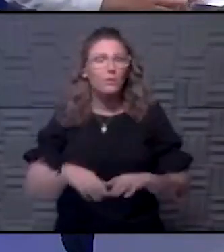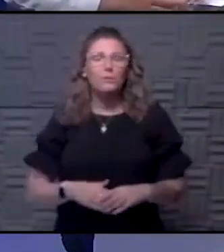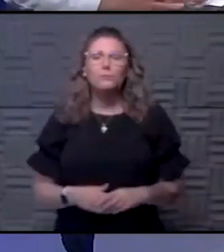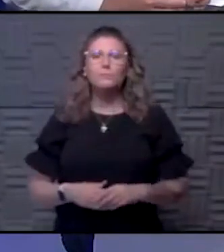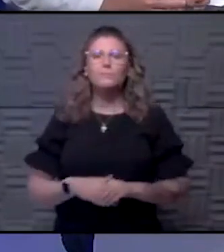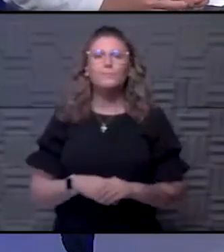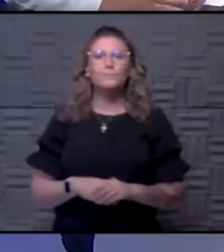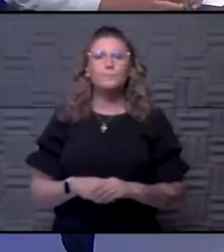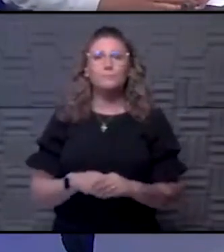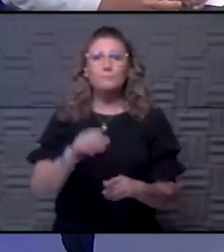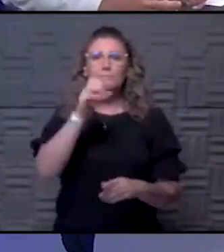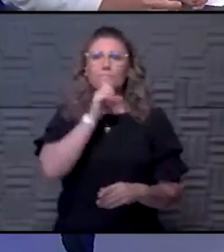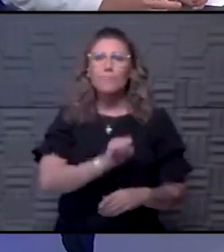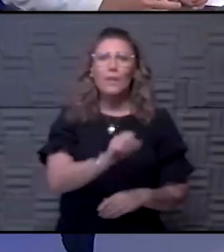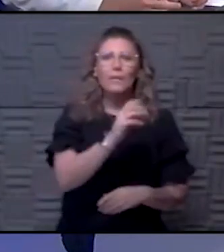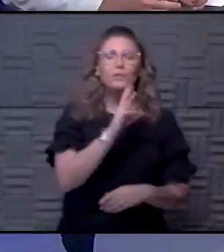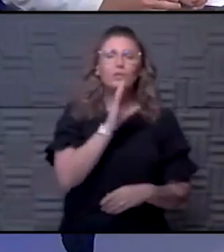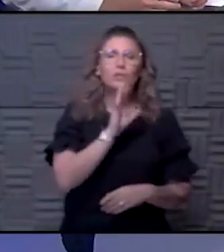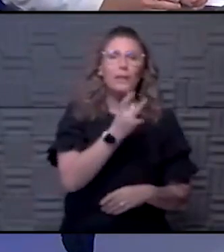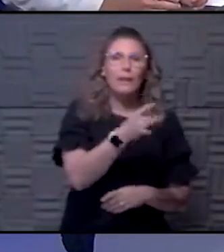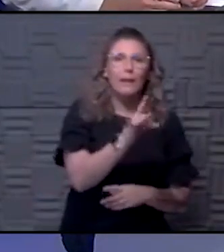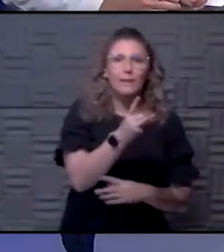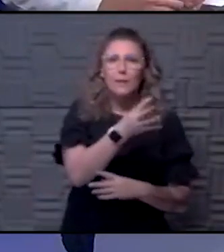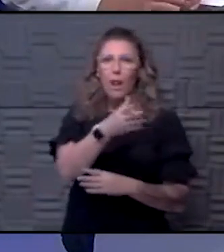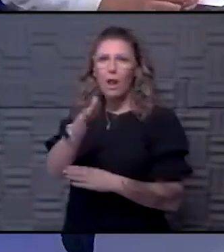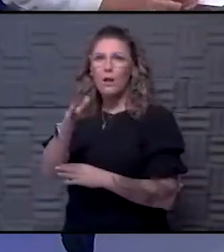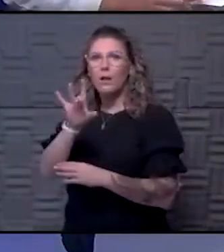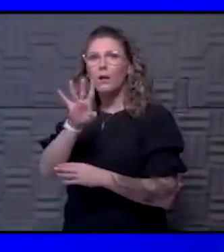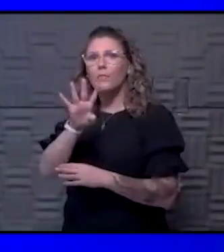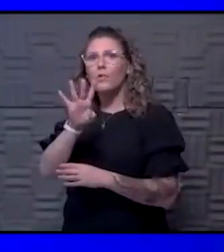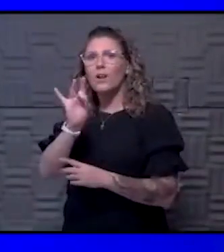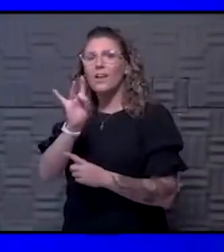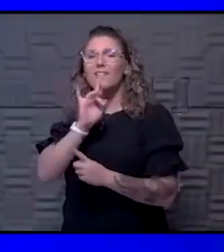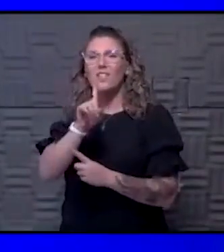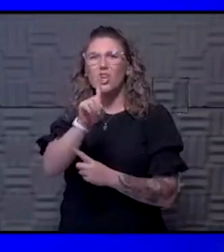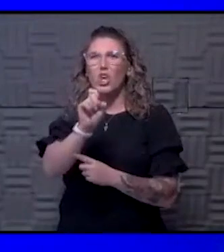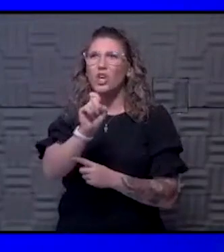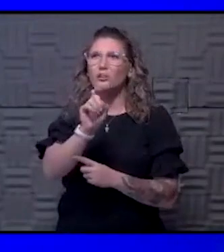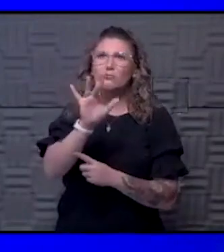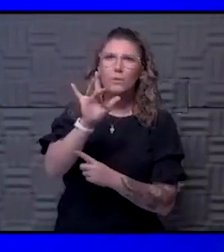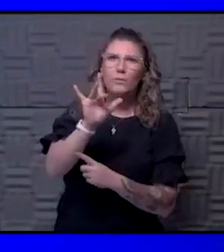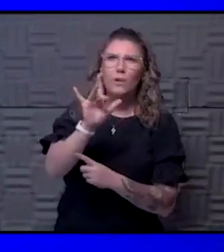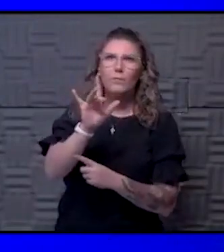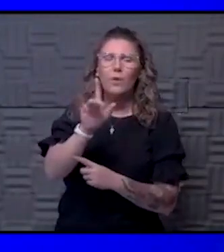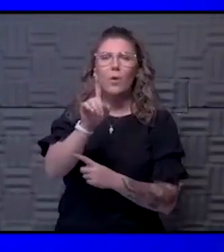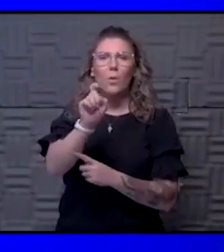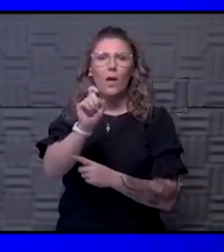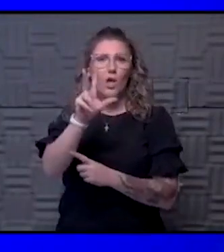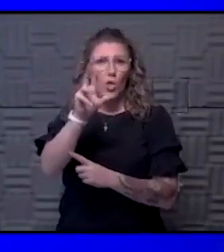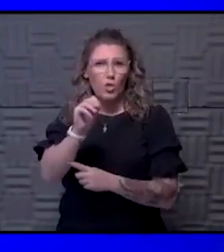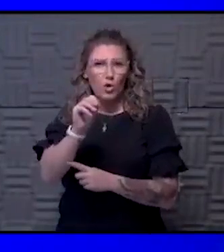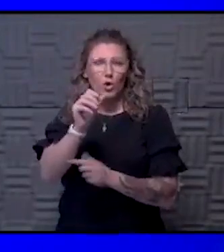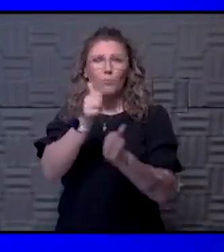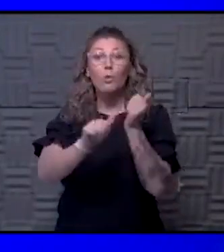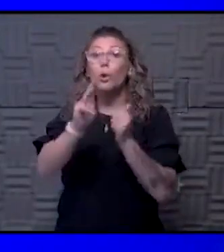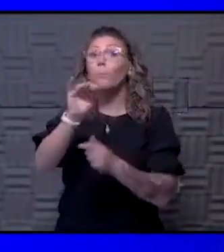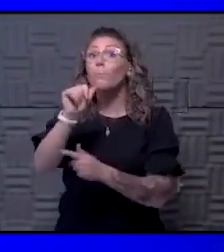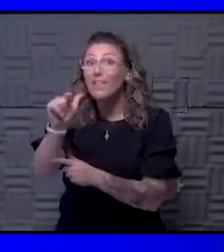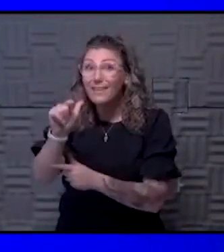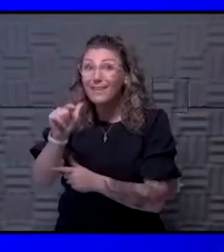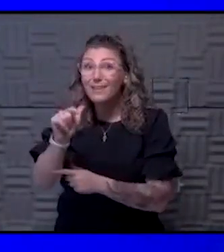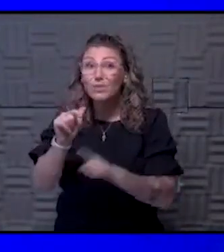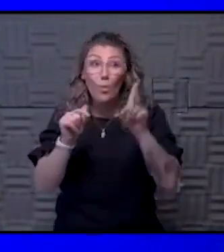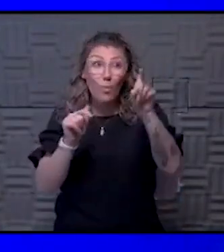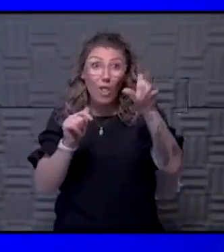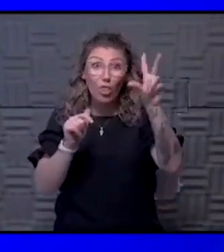in that age group, 18 to 48, there's been 125 or 130 deaths per million as compared